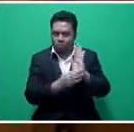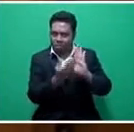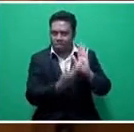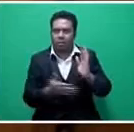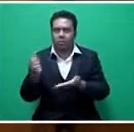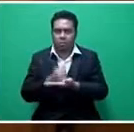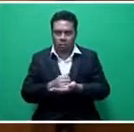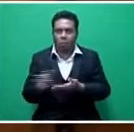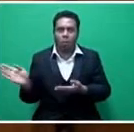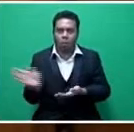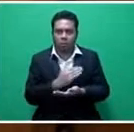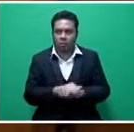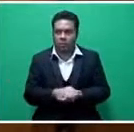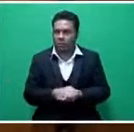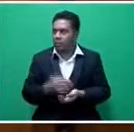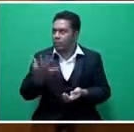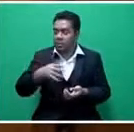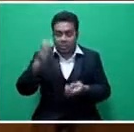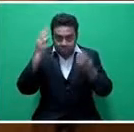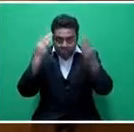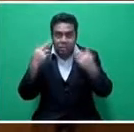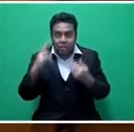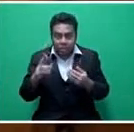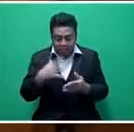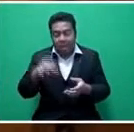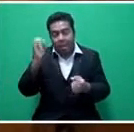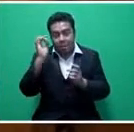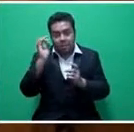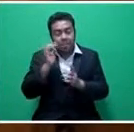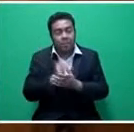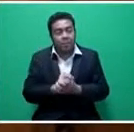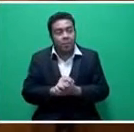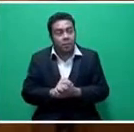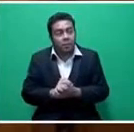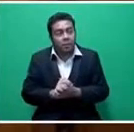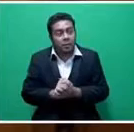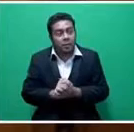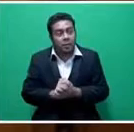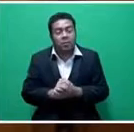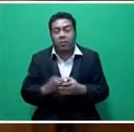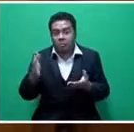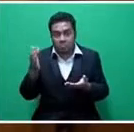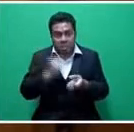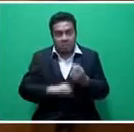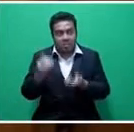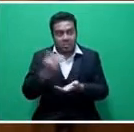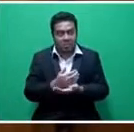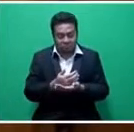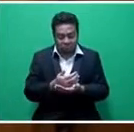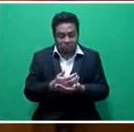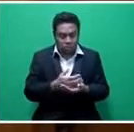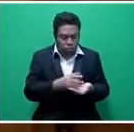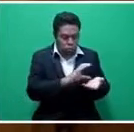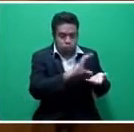And Mr. Speaker, if a particular school has unused amount, then these become savings for them and they accumulate it